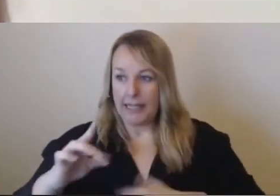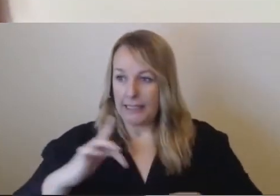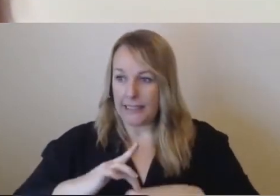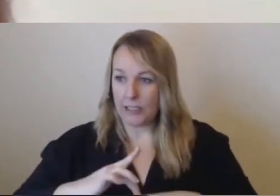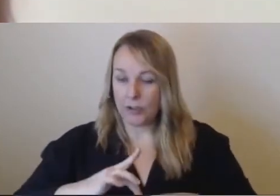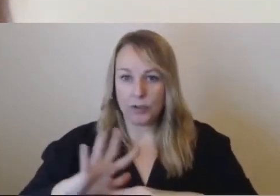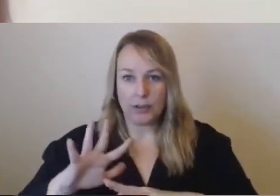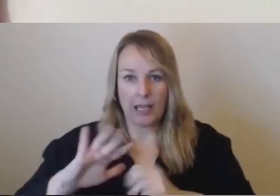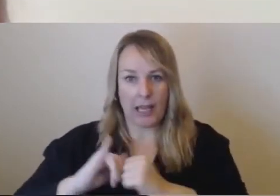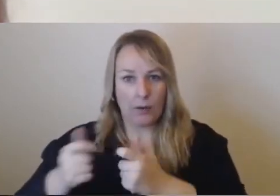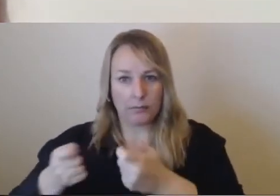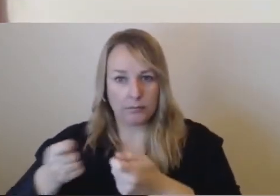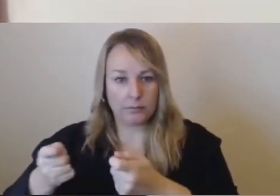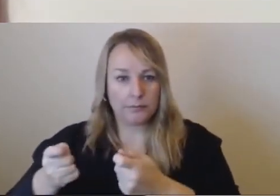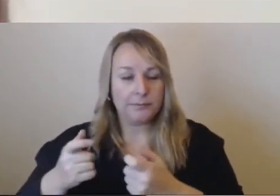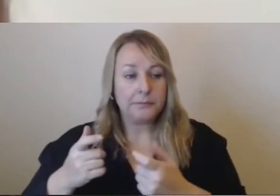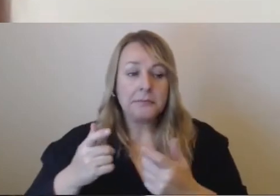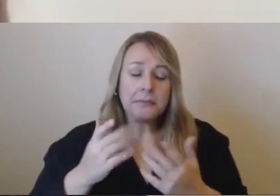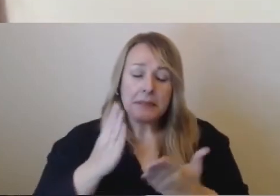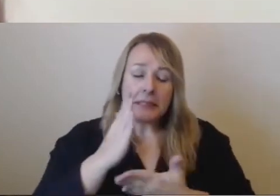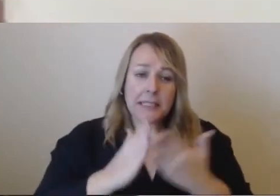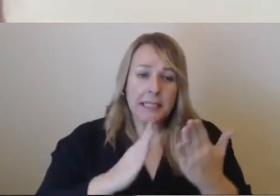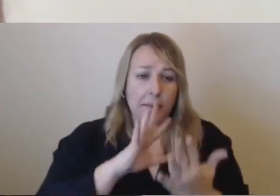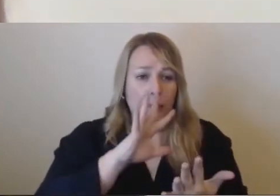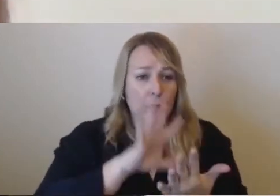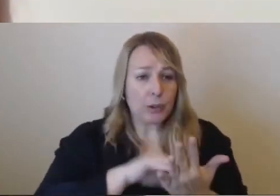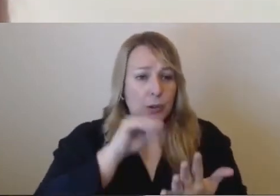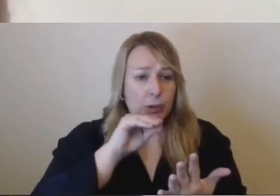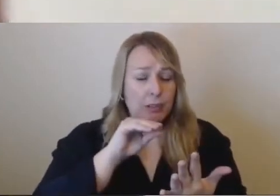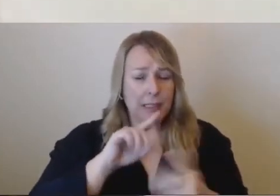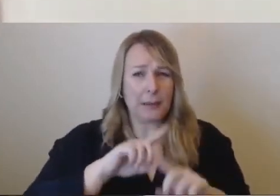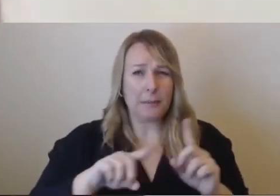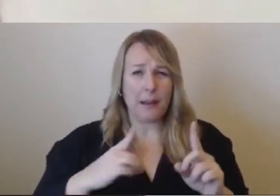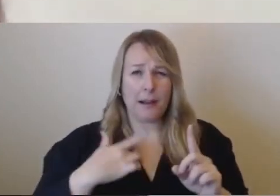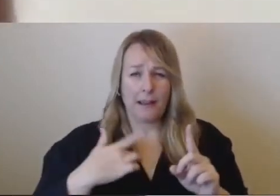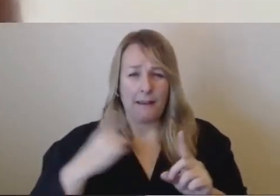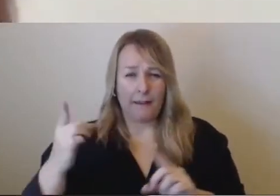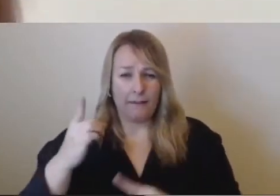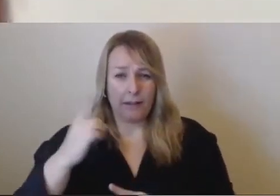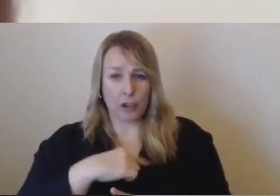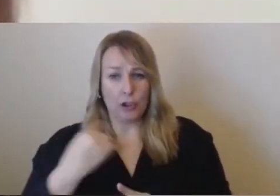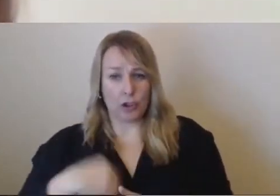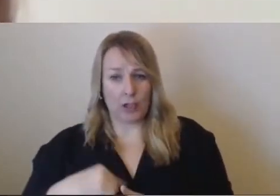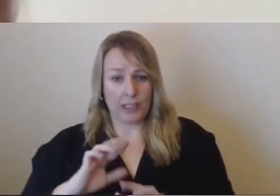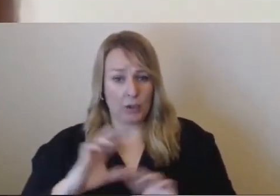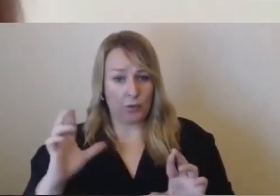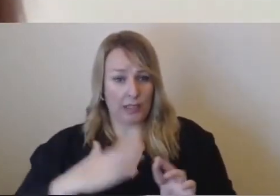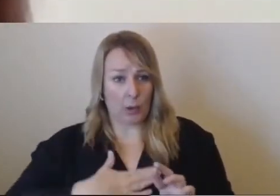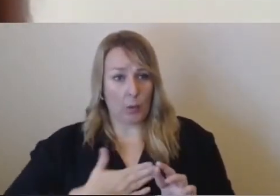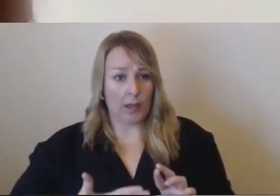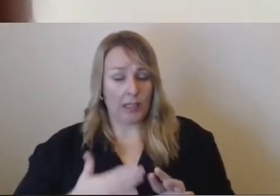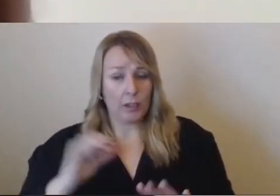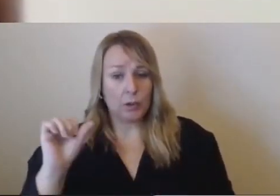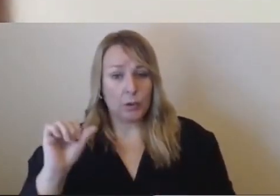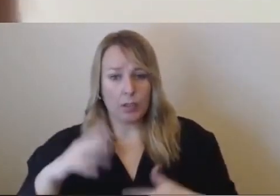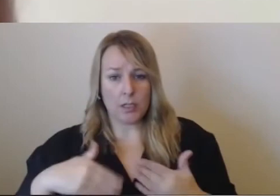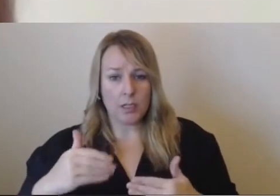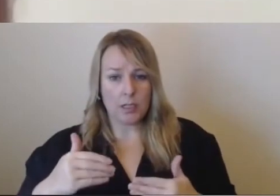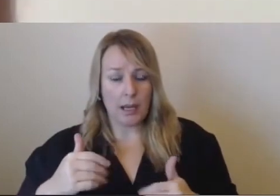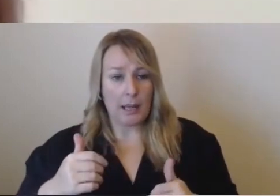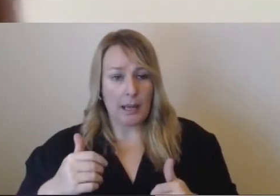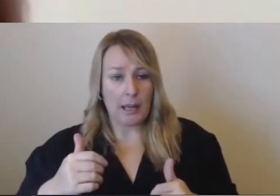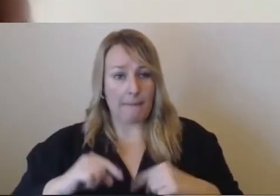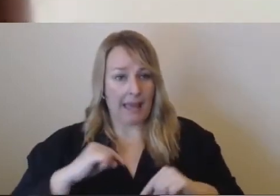may be some learning, but I think there's less receptiveness on the Chinese side to back down. So for the reason I bring up this example